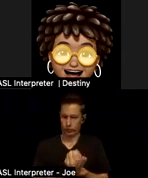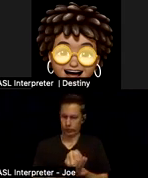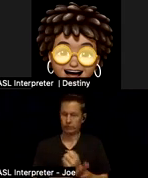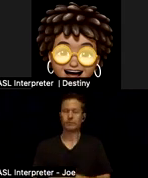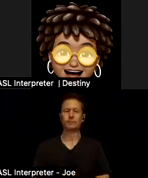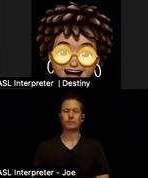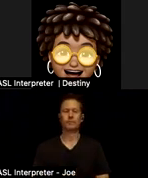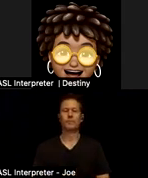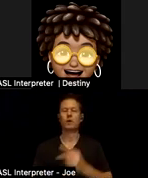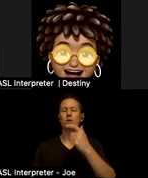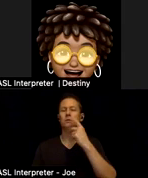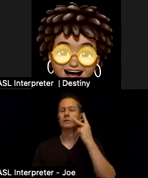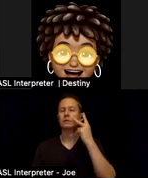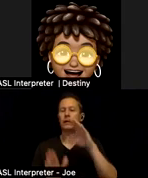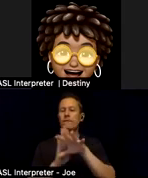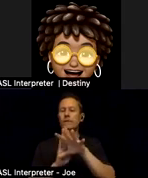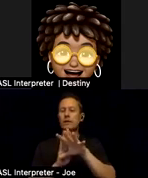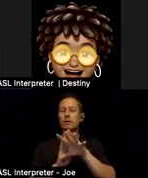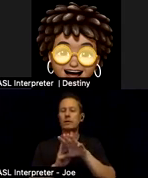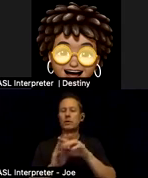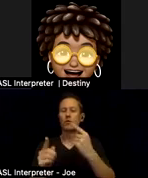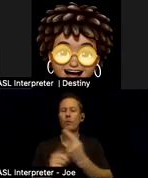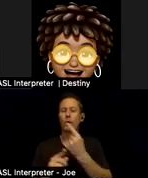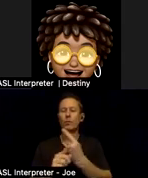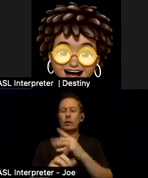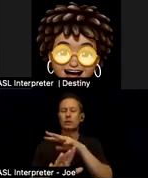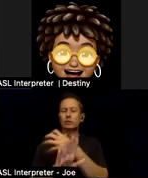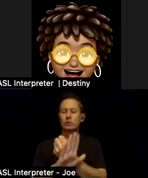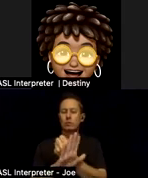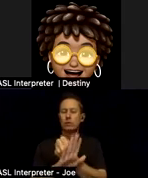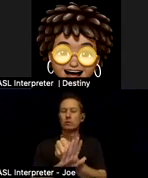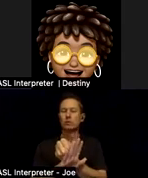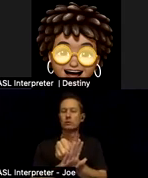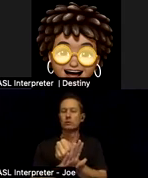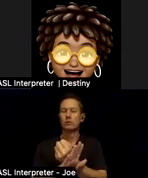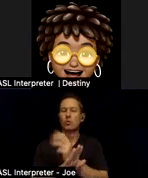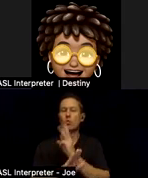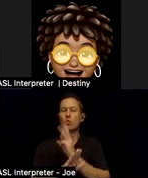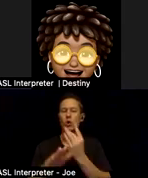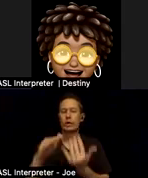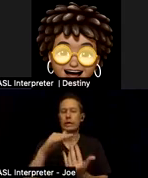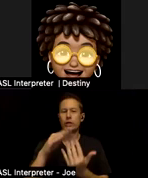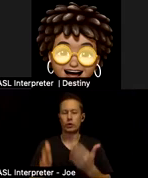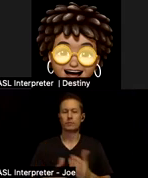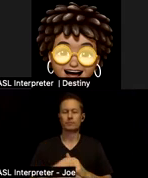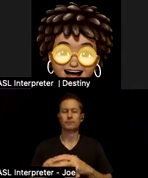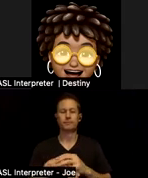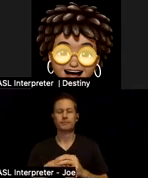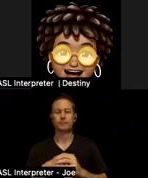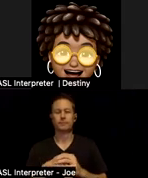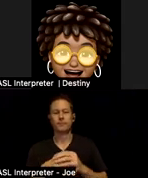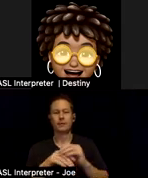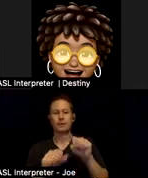that shows a properly braced water heater. You can get products to secure water heaters online, and